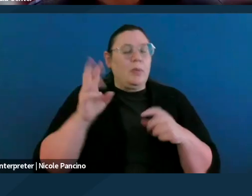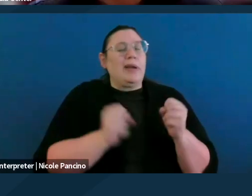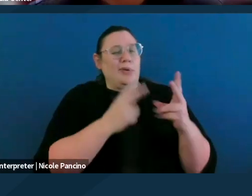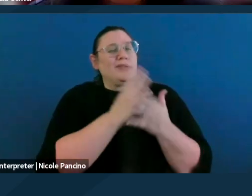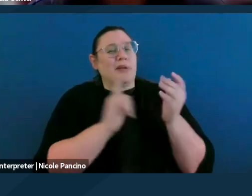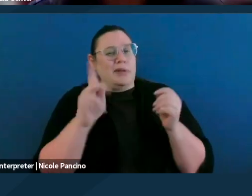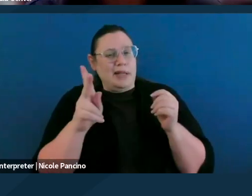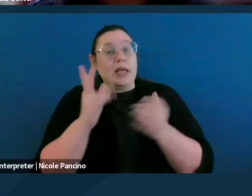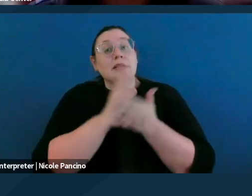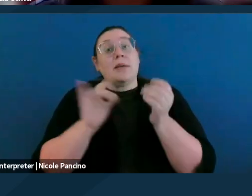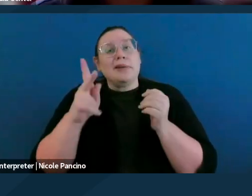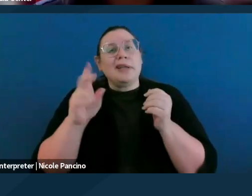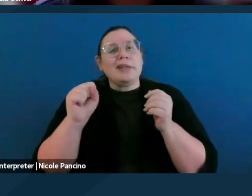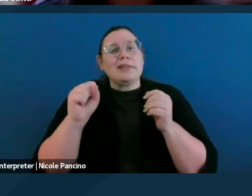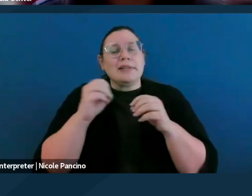links are in the longer